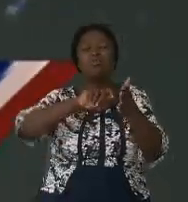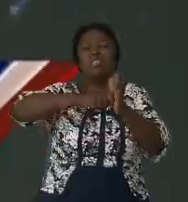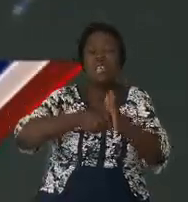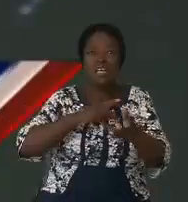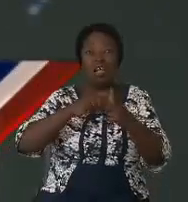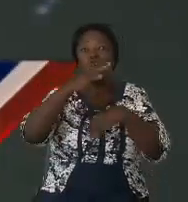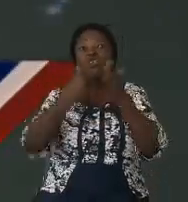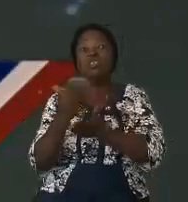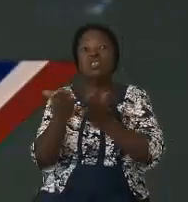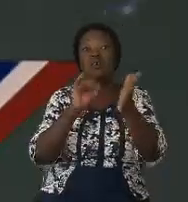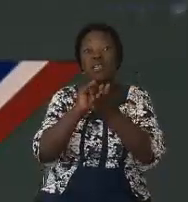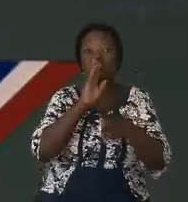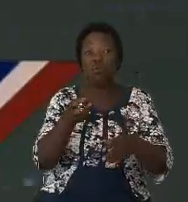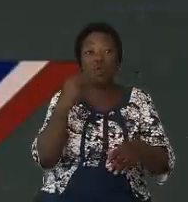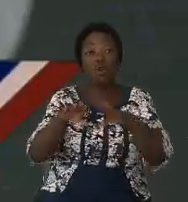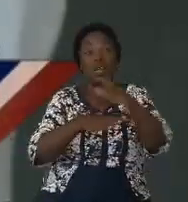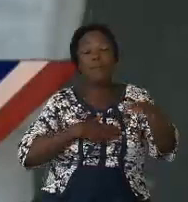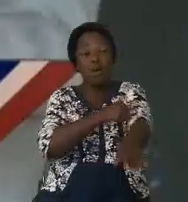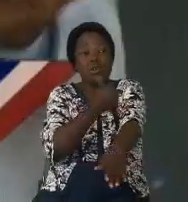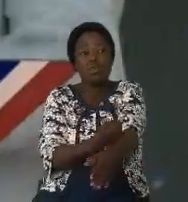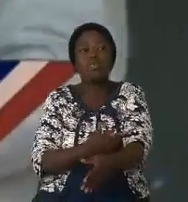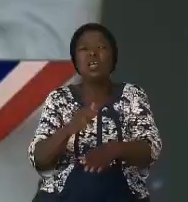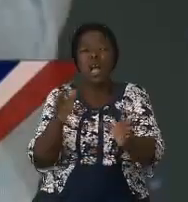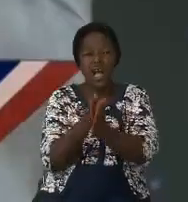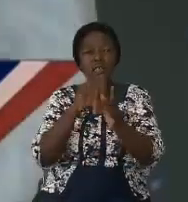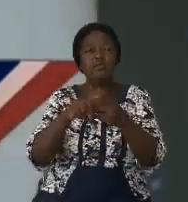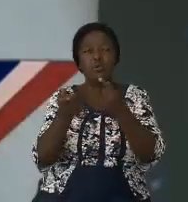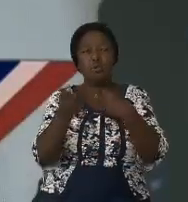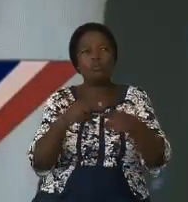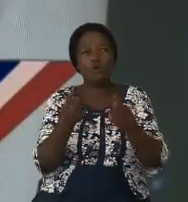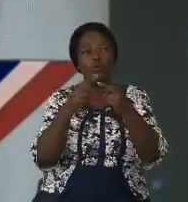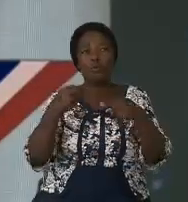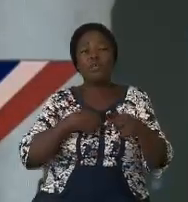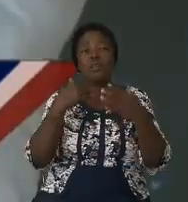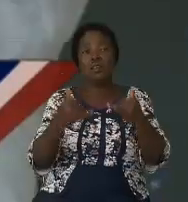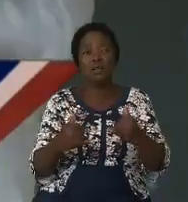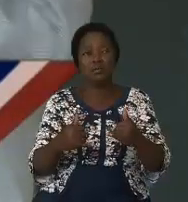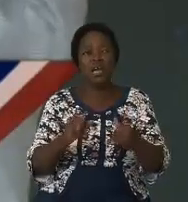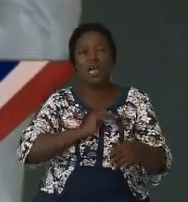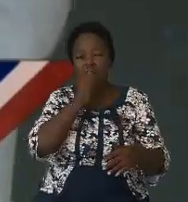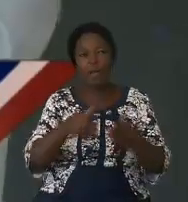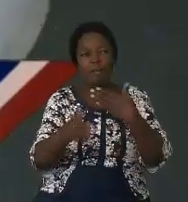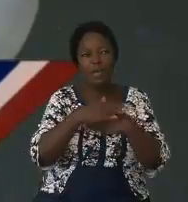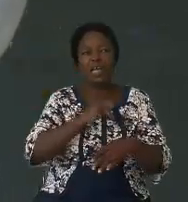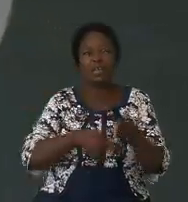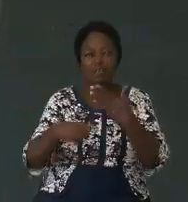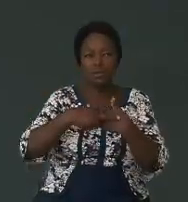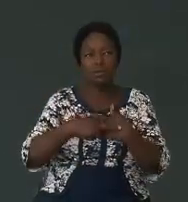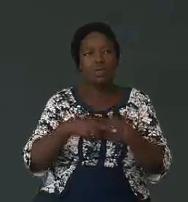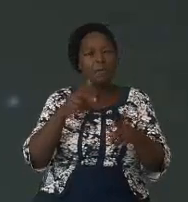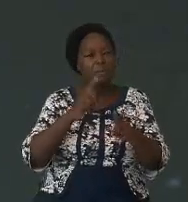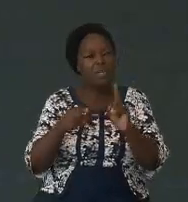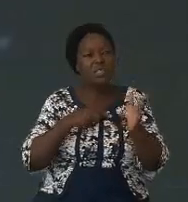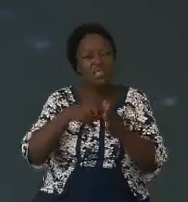key. And all the servants that were under my authority, give them to me now. I'm back. I've returned.